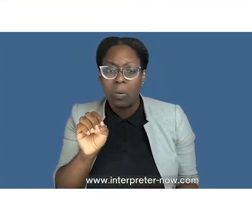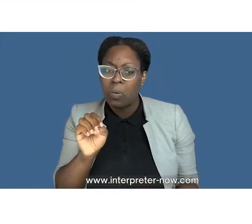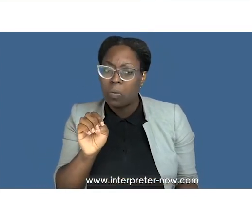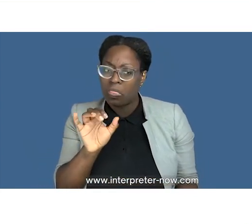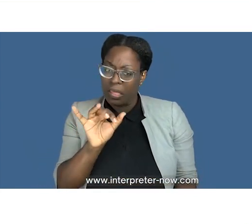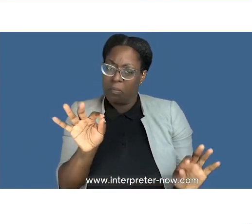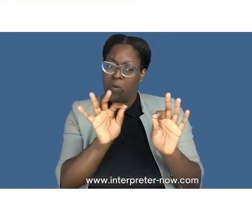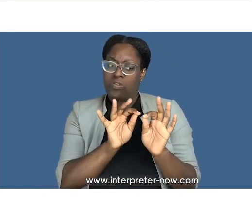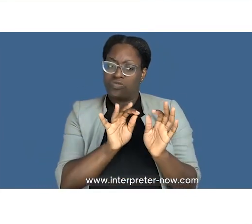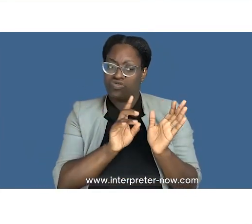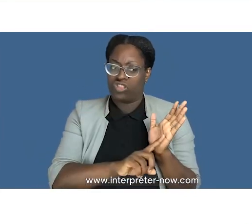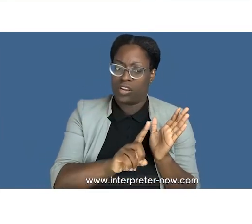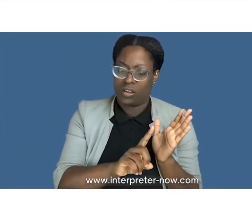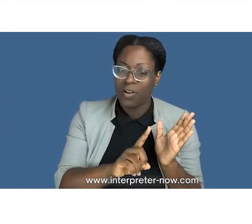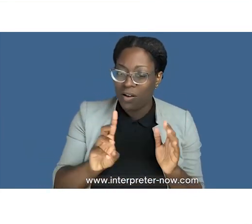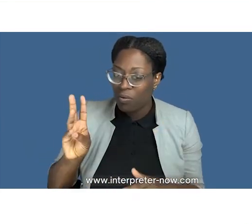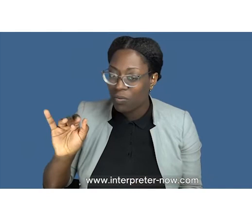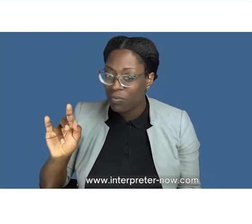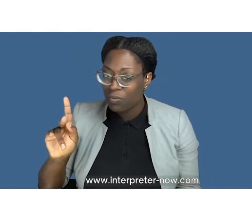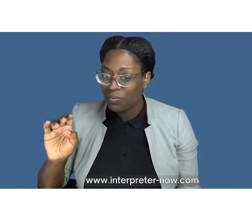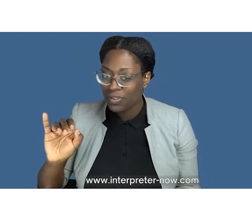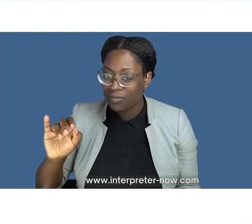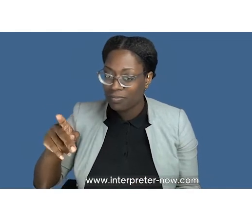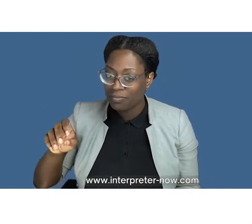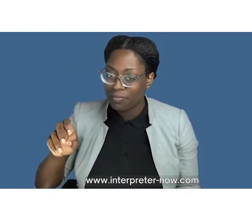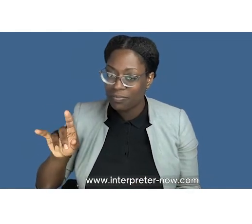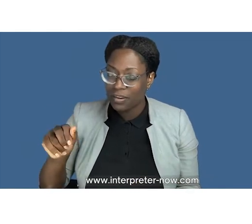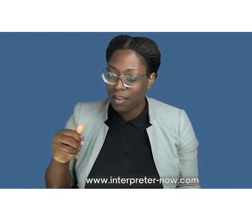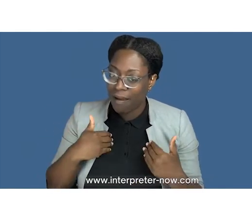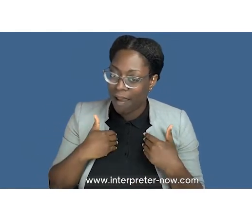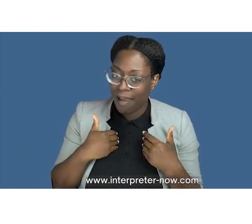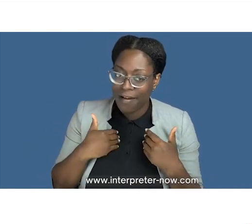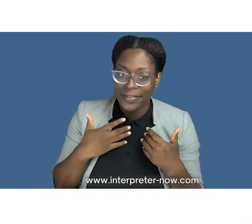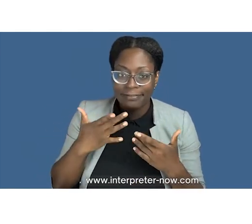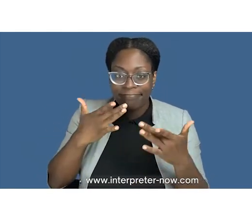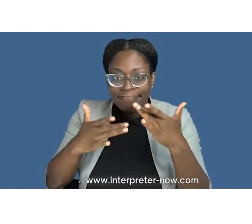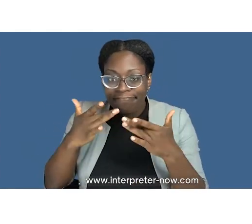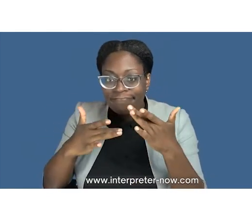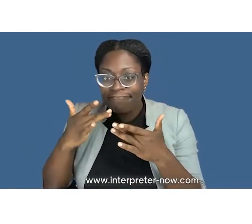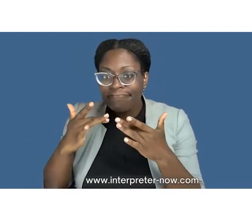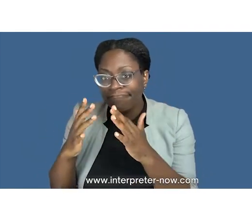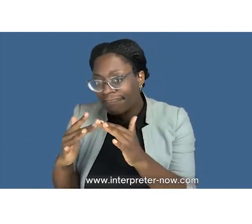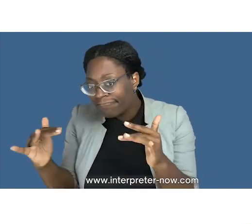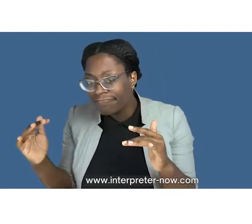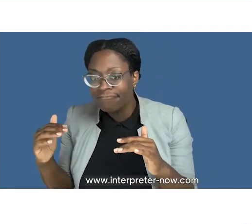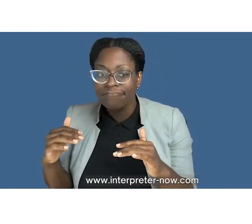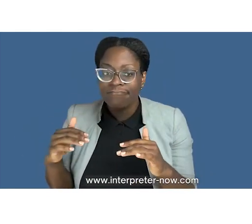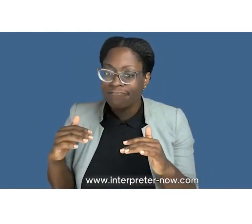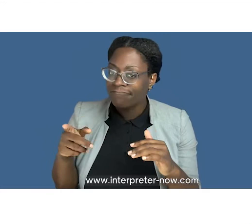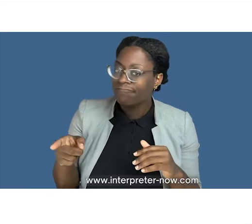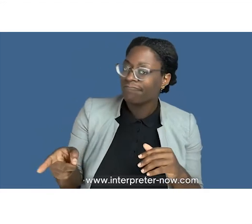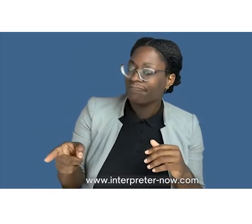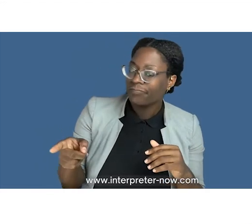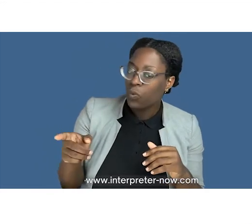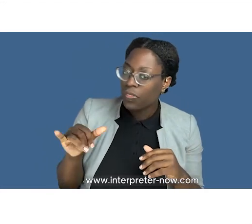lack of inclusion and a lack of diversity in their writers too. So we need to be aware of that, we often look at Wikipedia